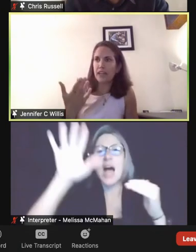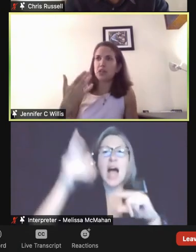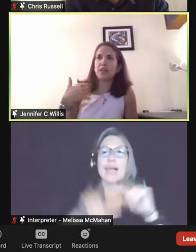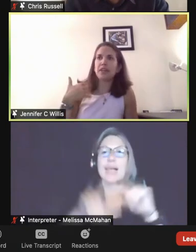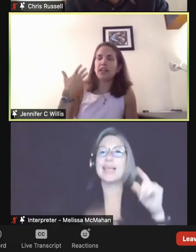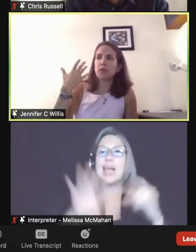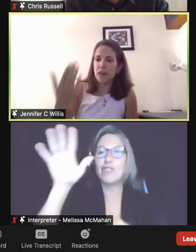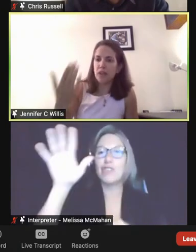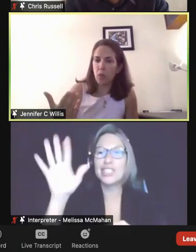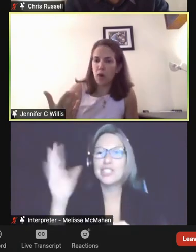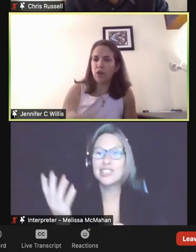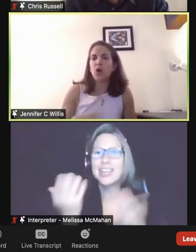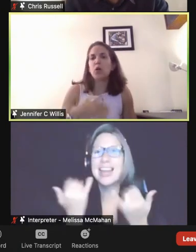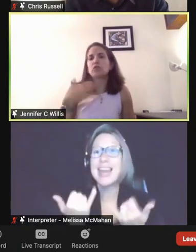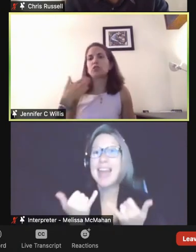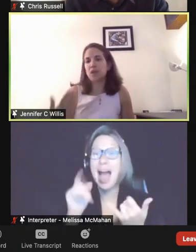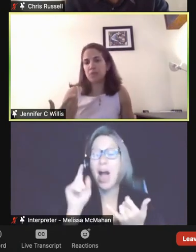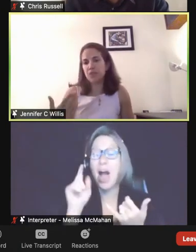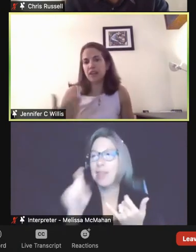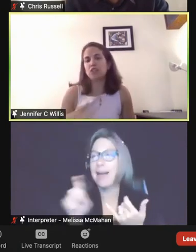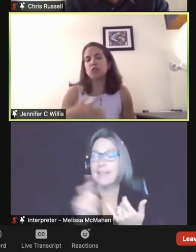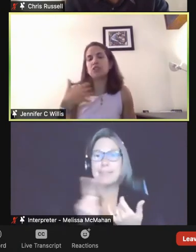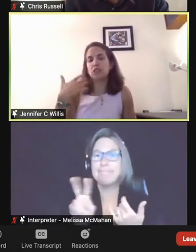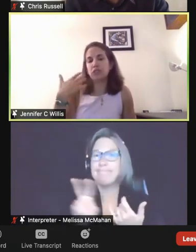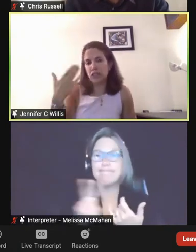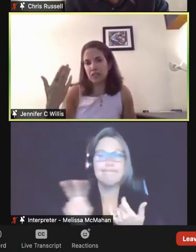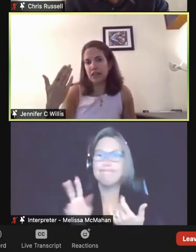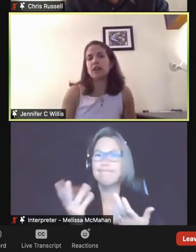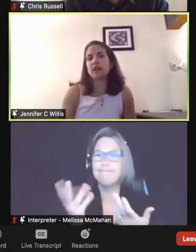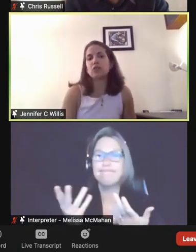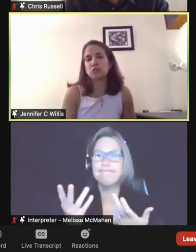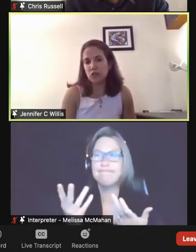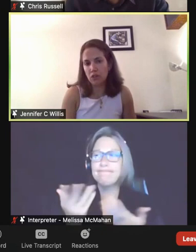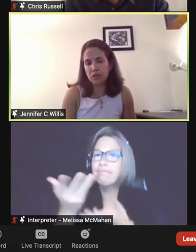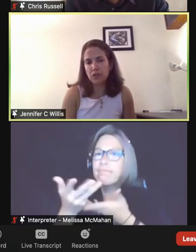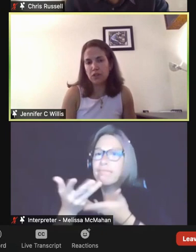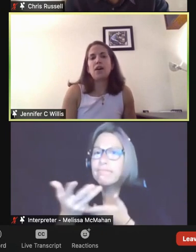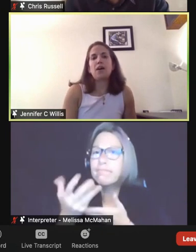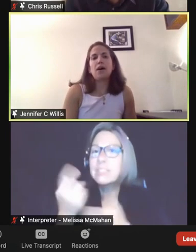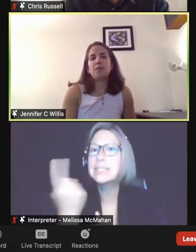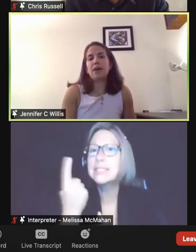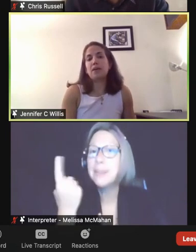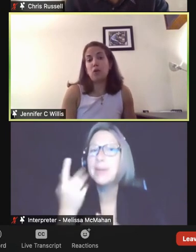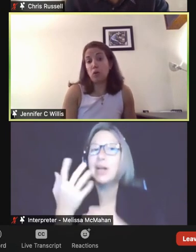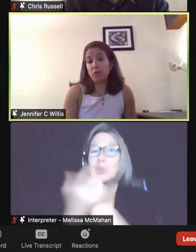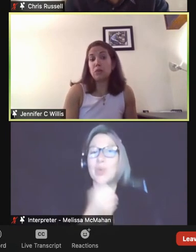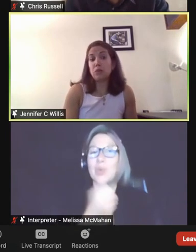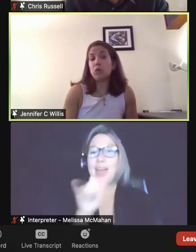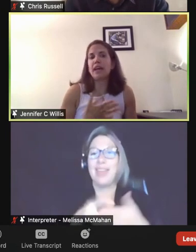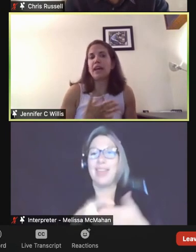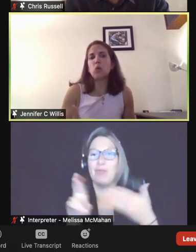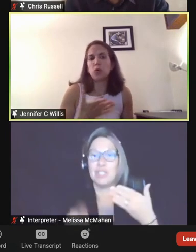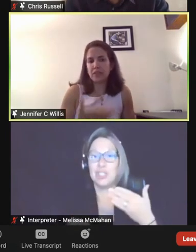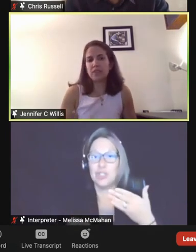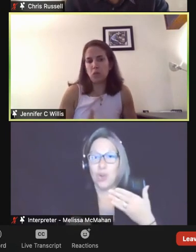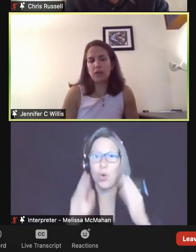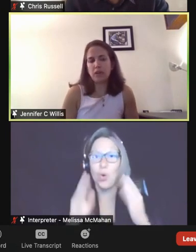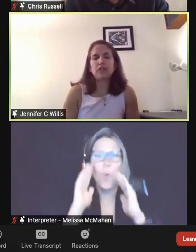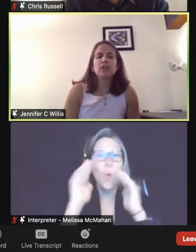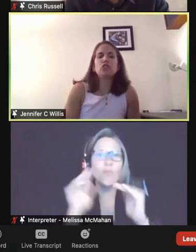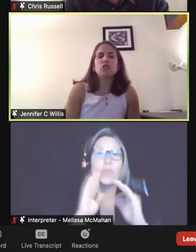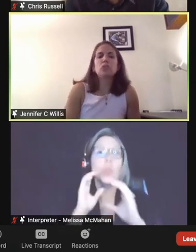find a way to engage with someone or do something to still achieve that desired result, and hopefully communicate